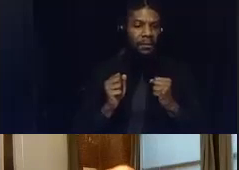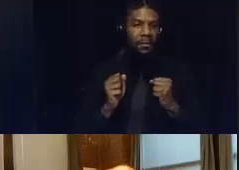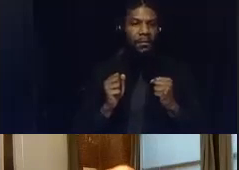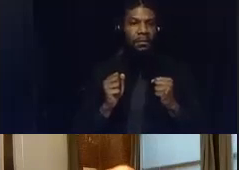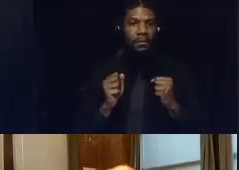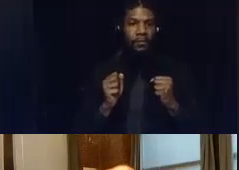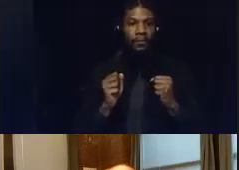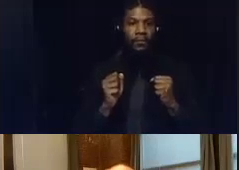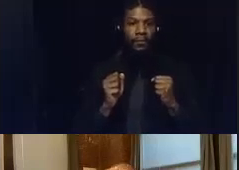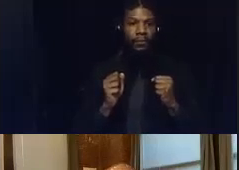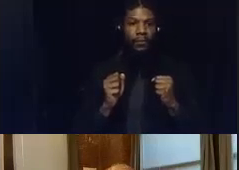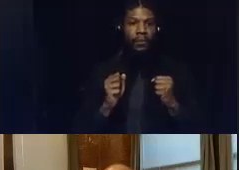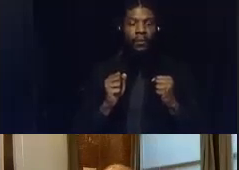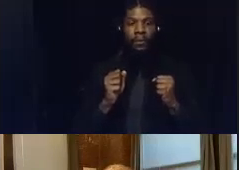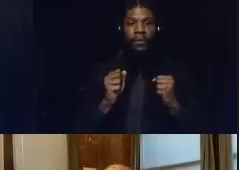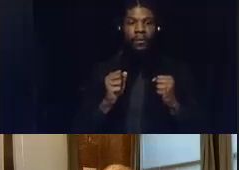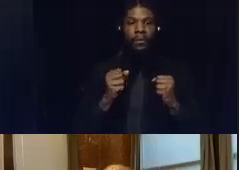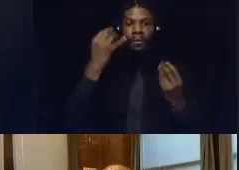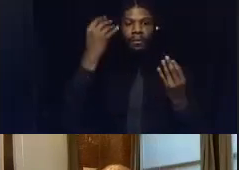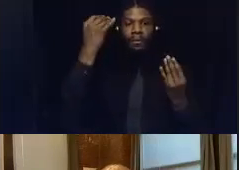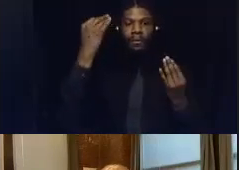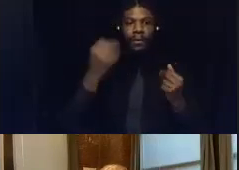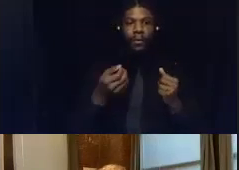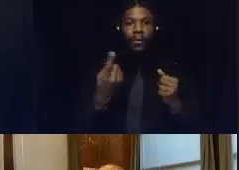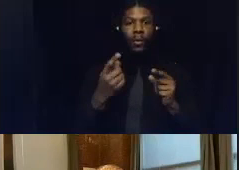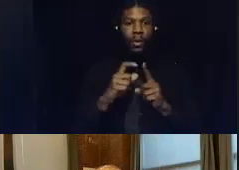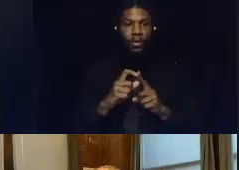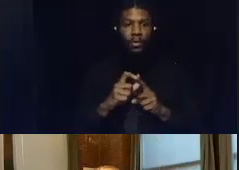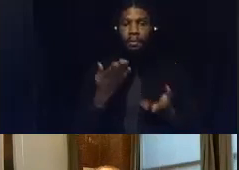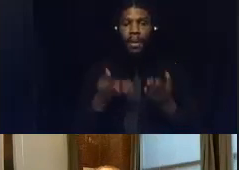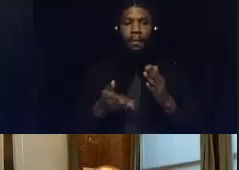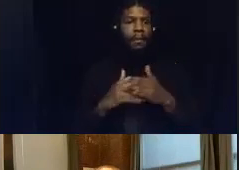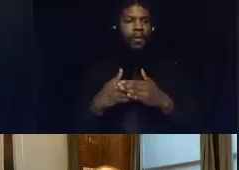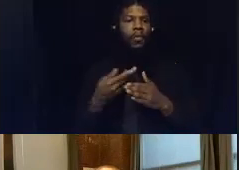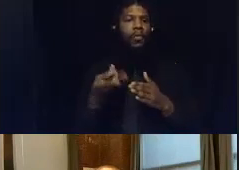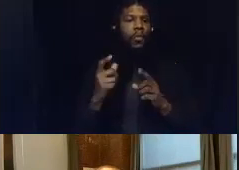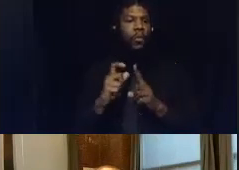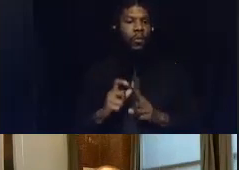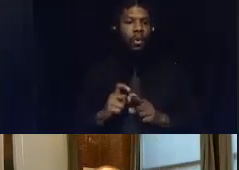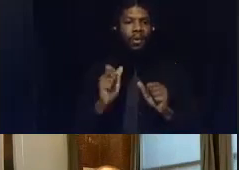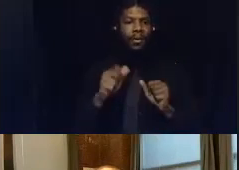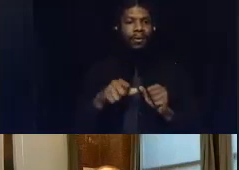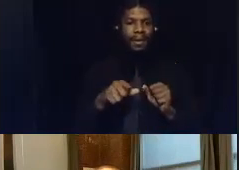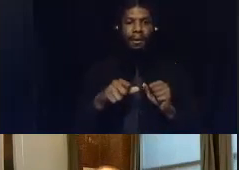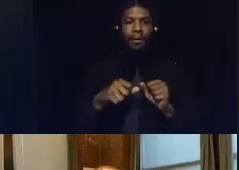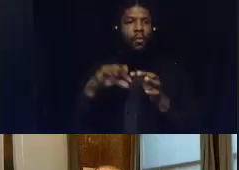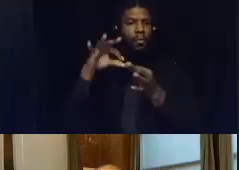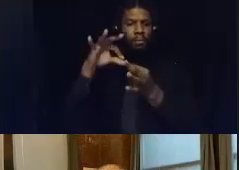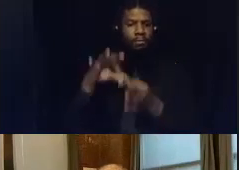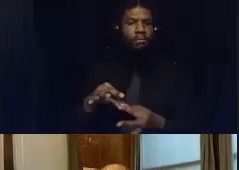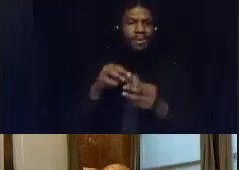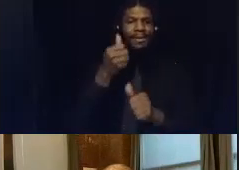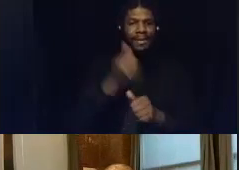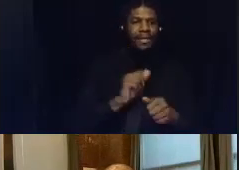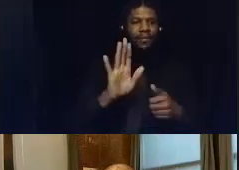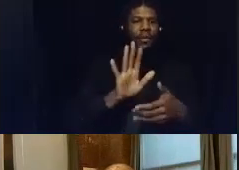like, what is one word or 2 words that can be a bridge between each of the 5 words that you have there. Okay, we'll